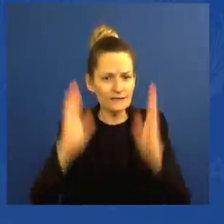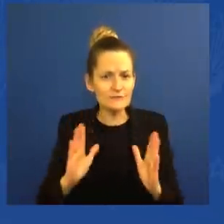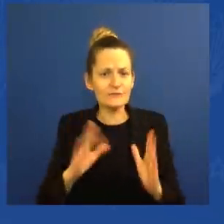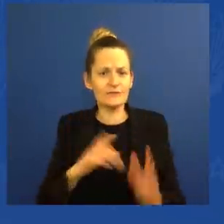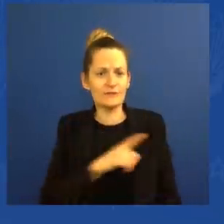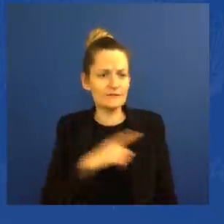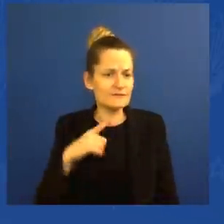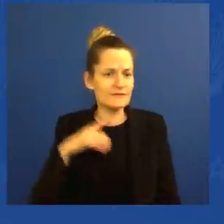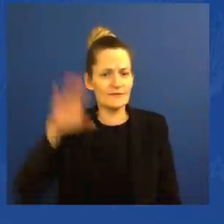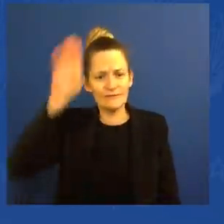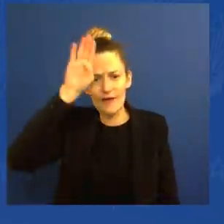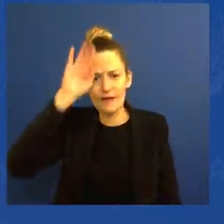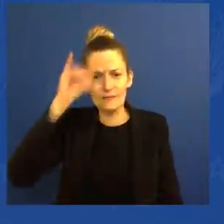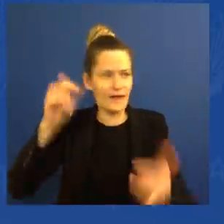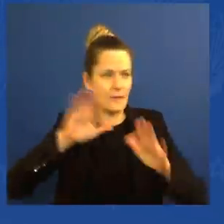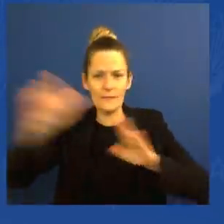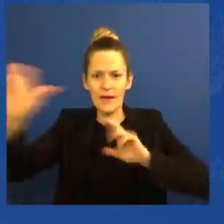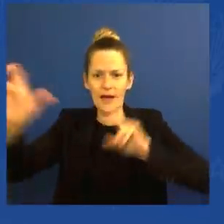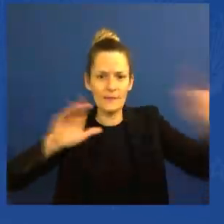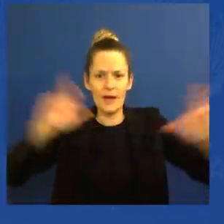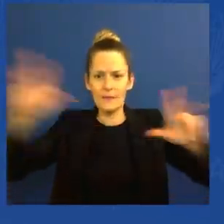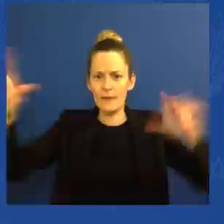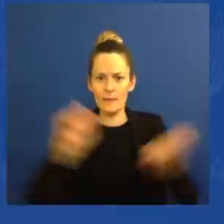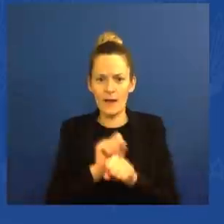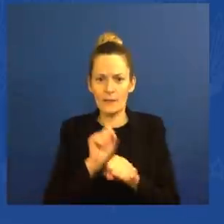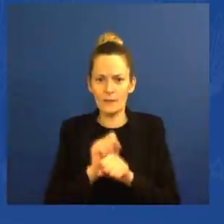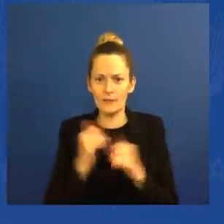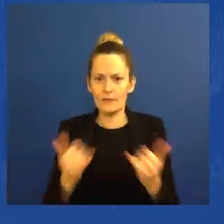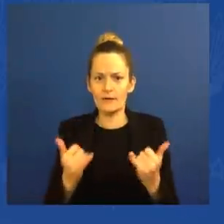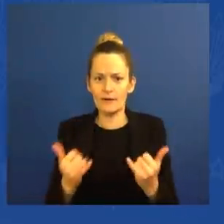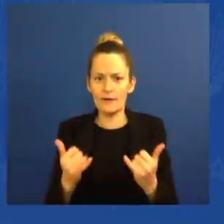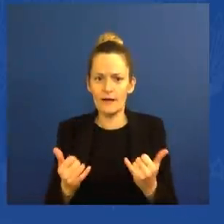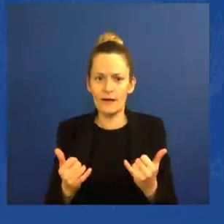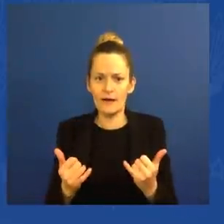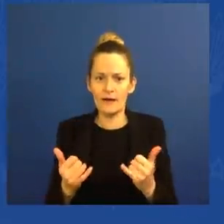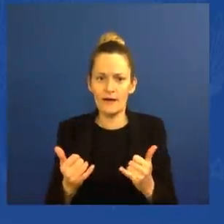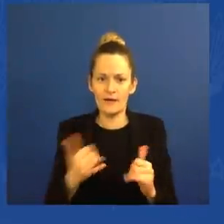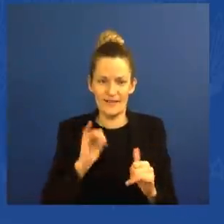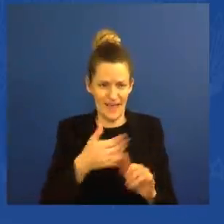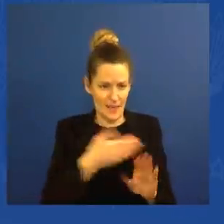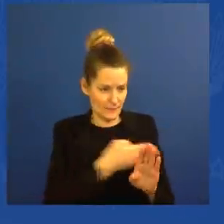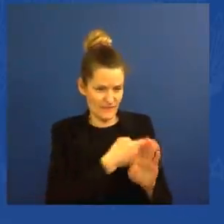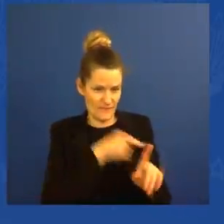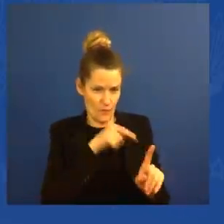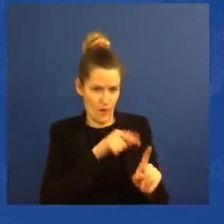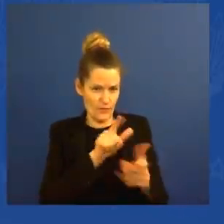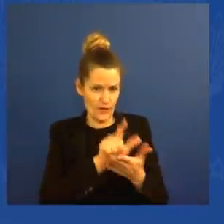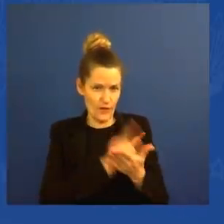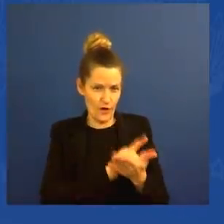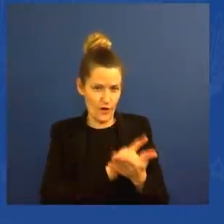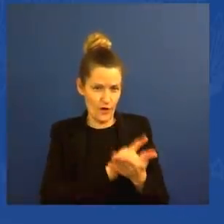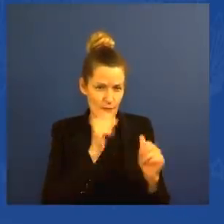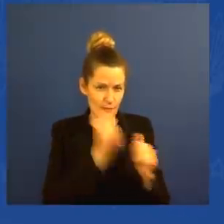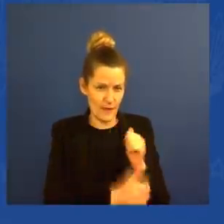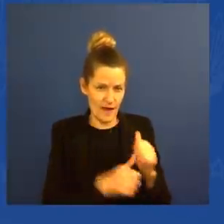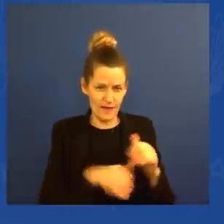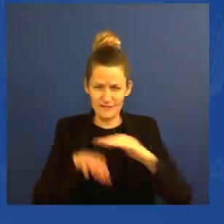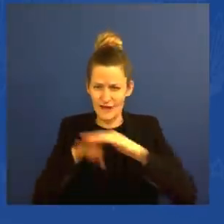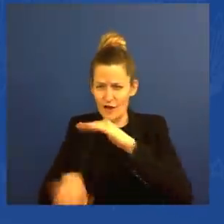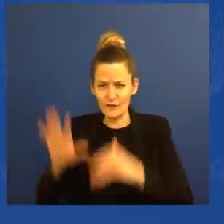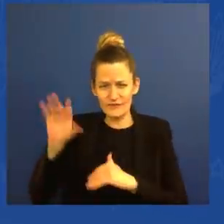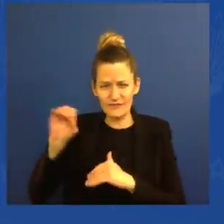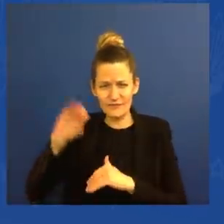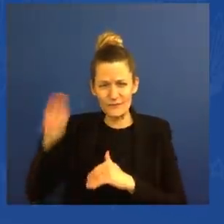law, fewer than half our schools were open, putting an extraordinary strain on parents and teachers and students. 1 year